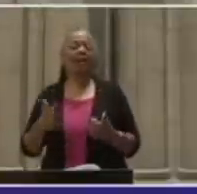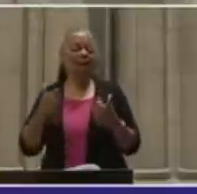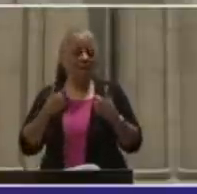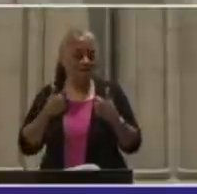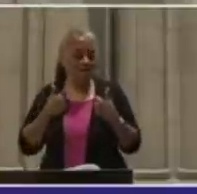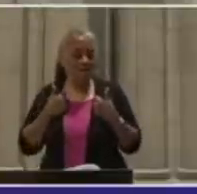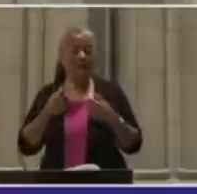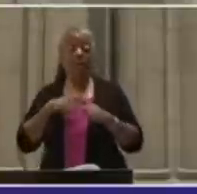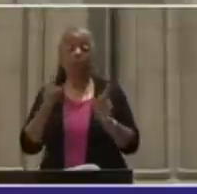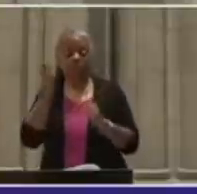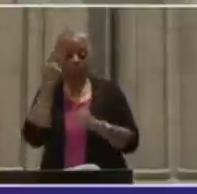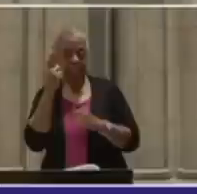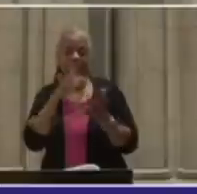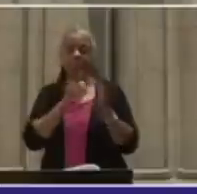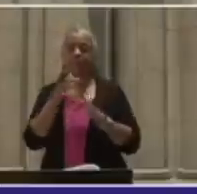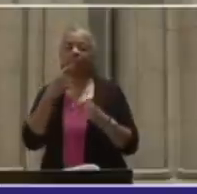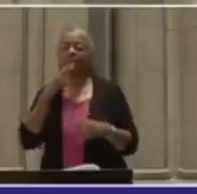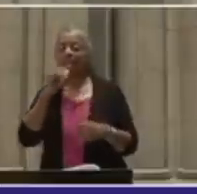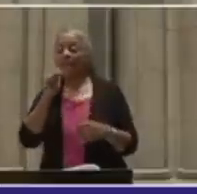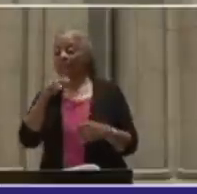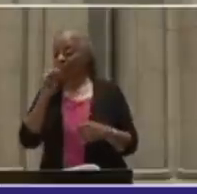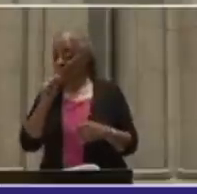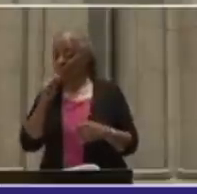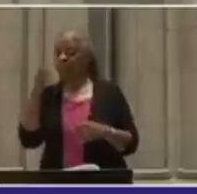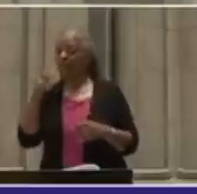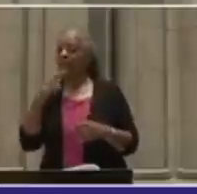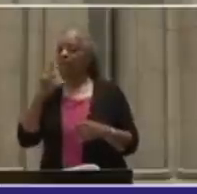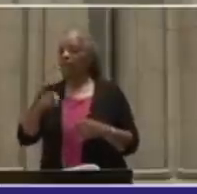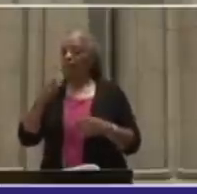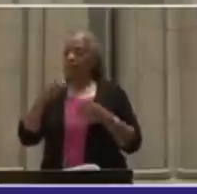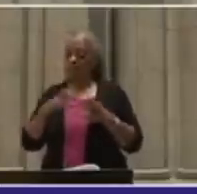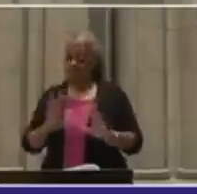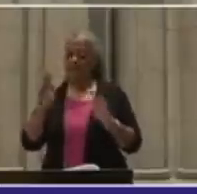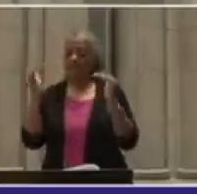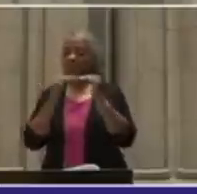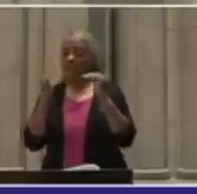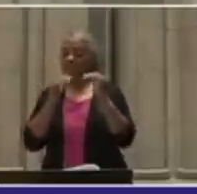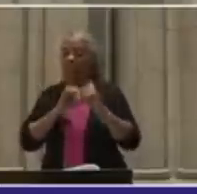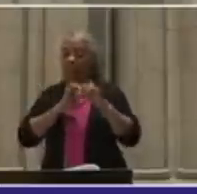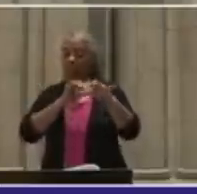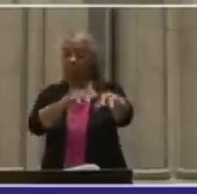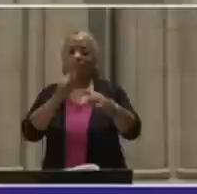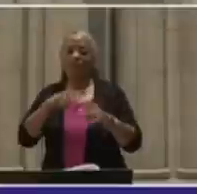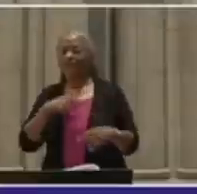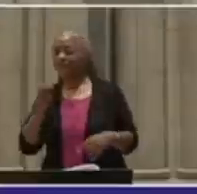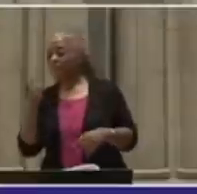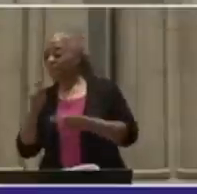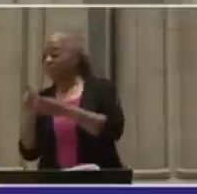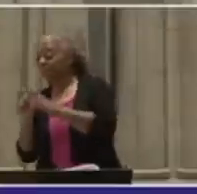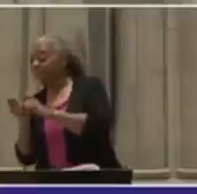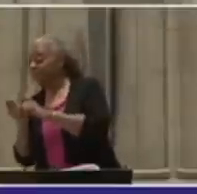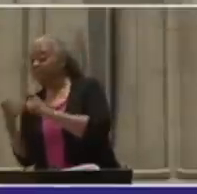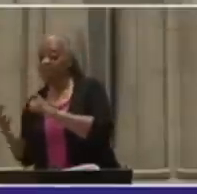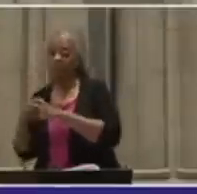But Amos says, as God tells Amos, you got to let justice roll down like water. You can't have a little tweak here and